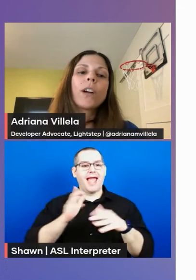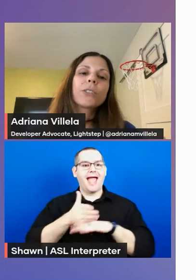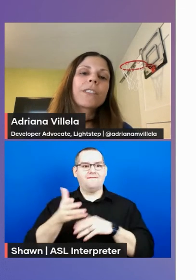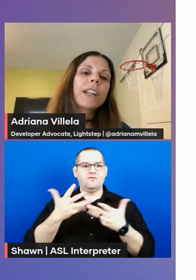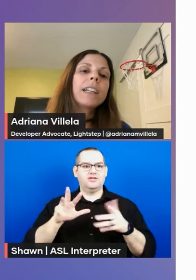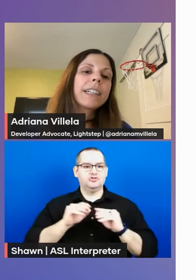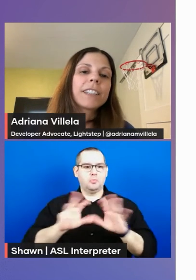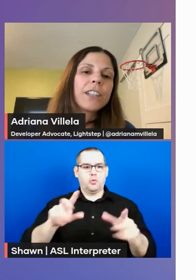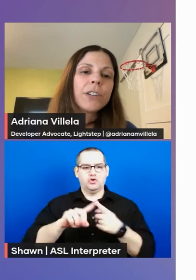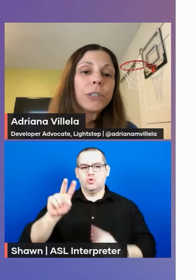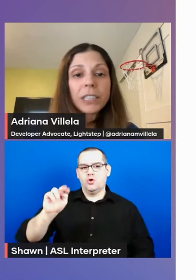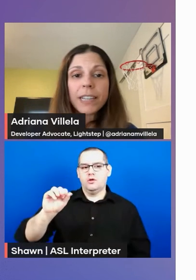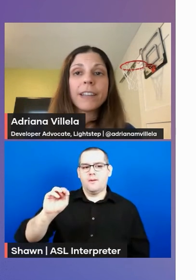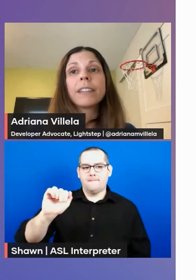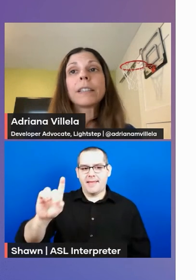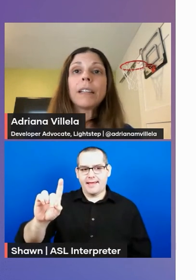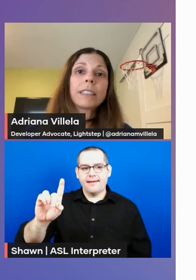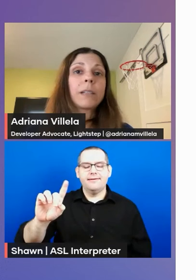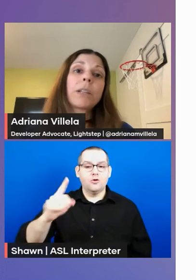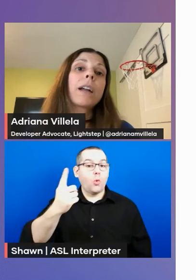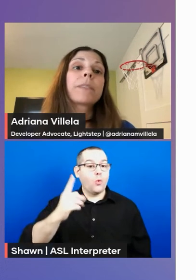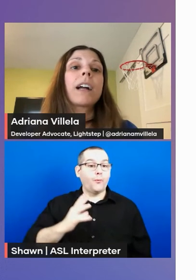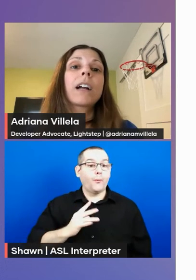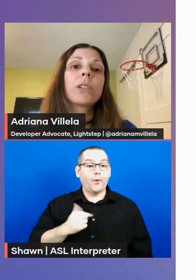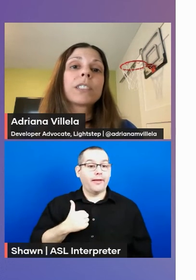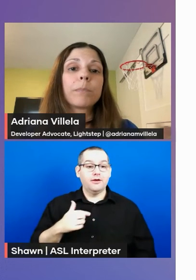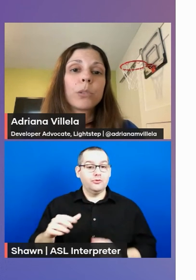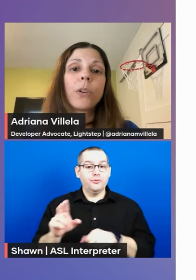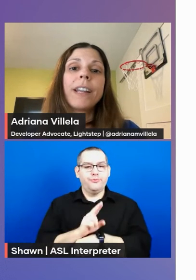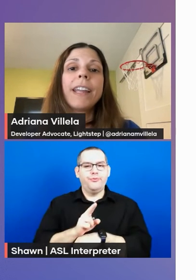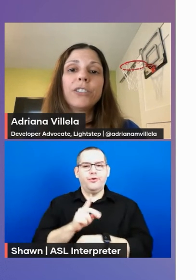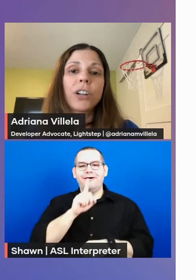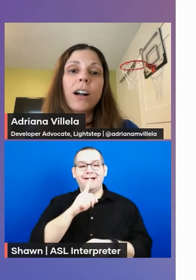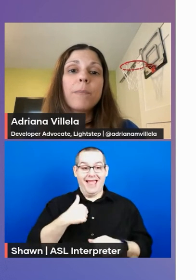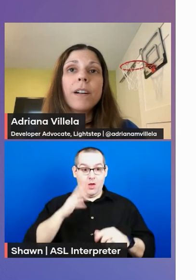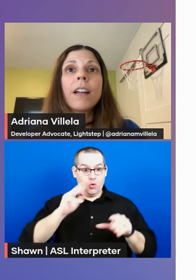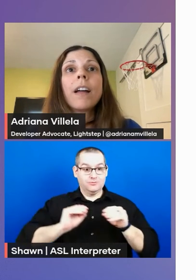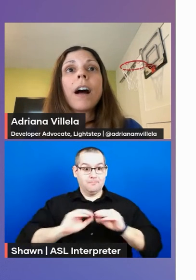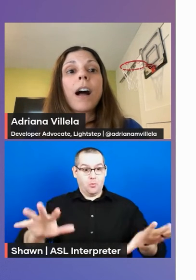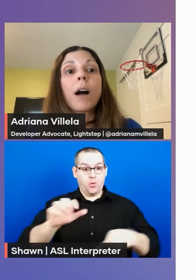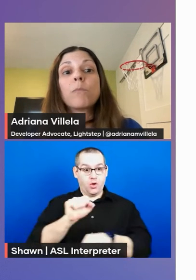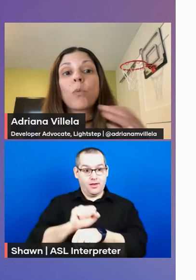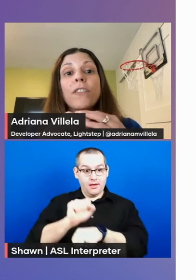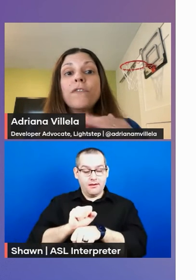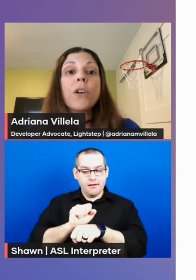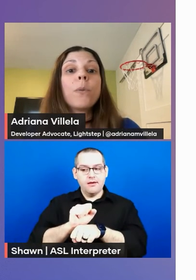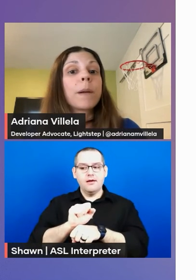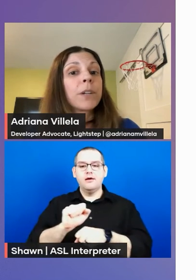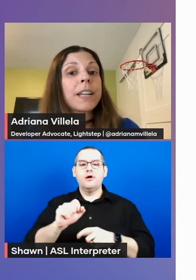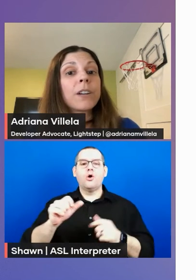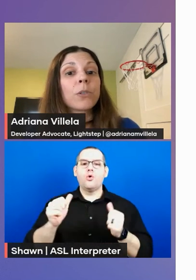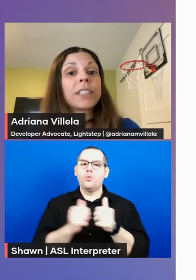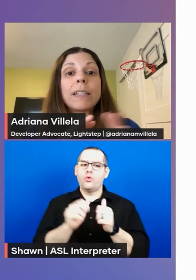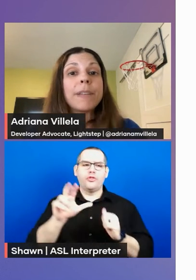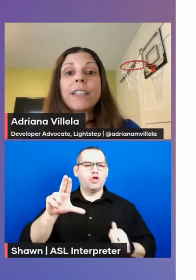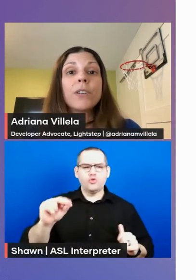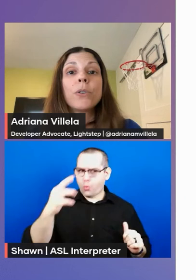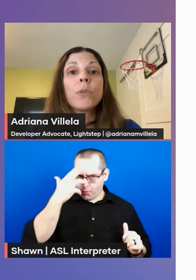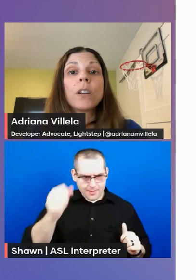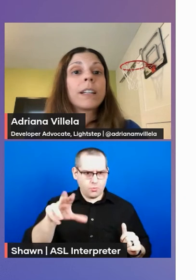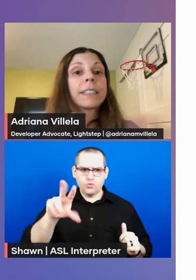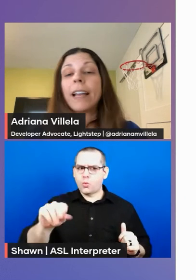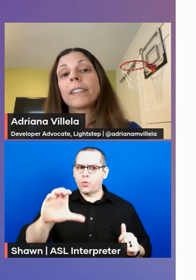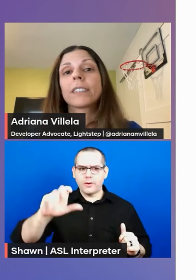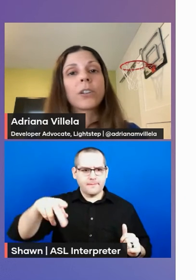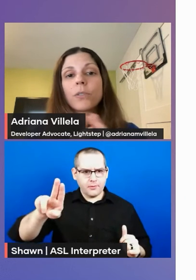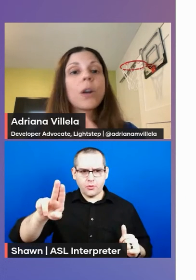So one trick that I like to use is sometimes I will deploy a job with no memory or